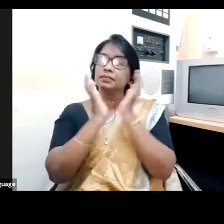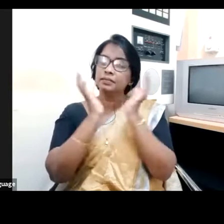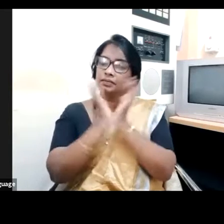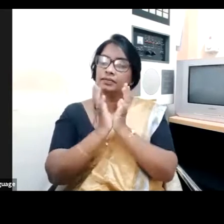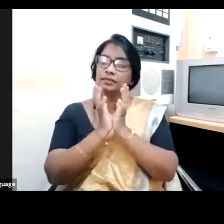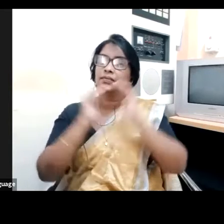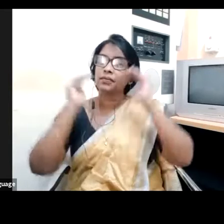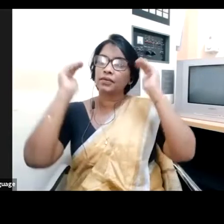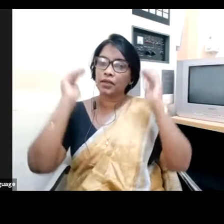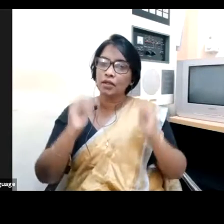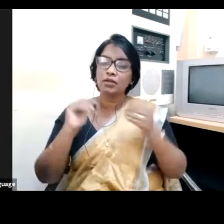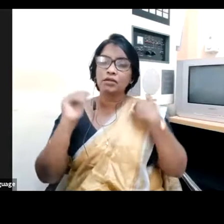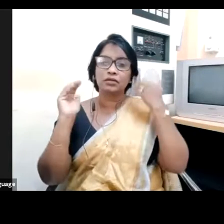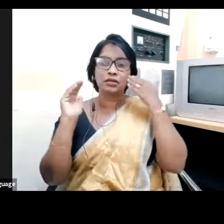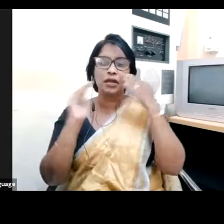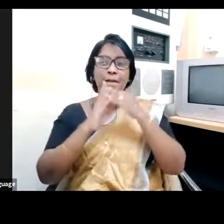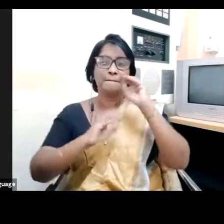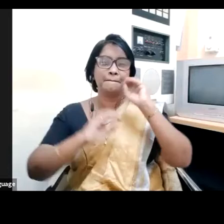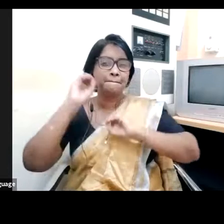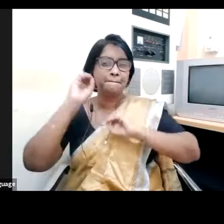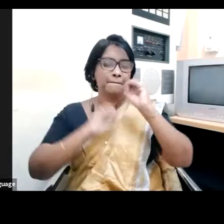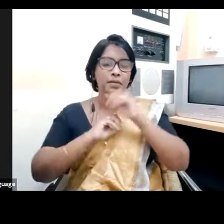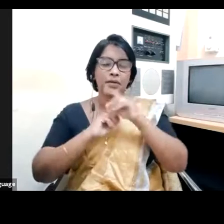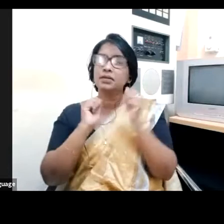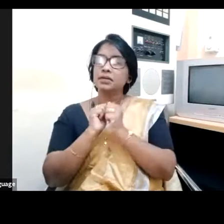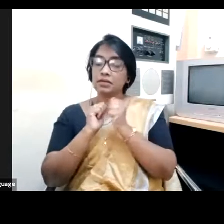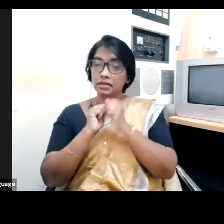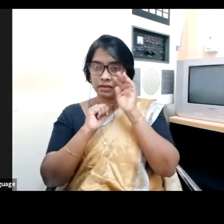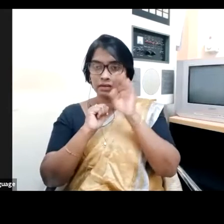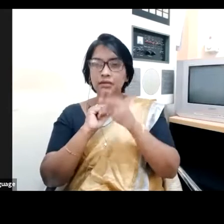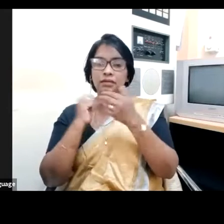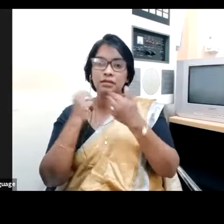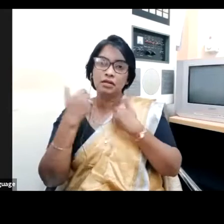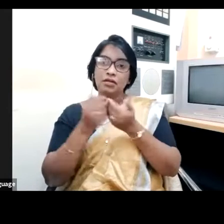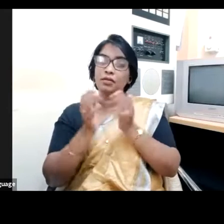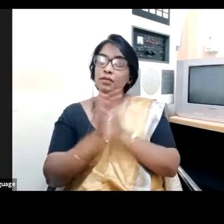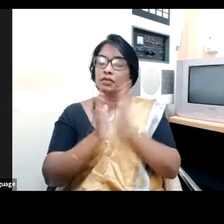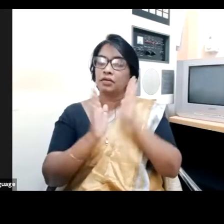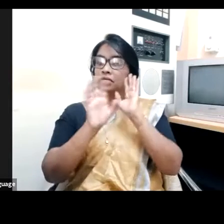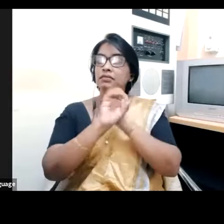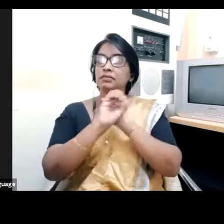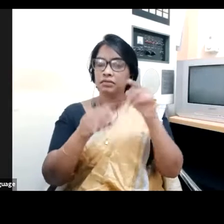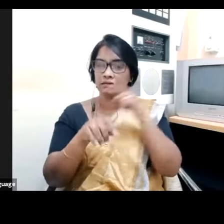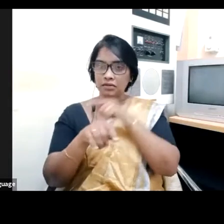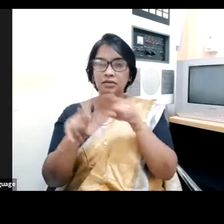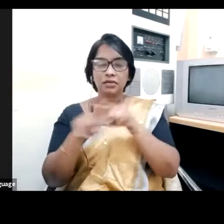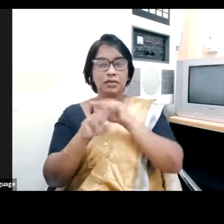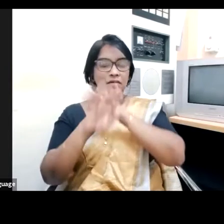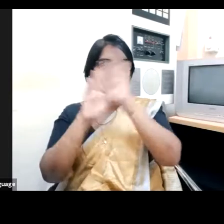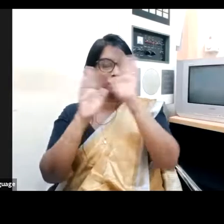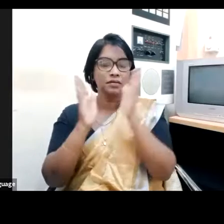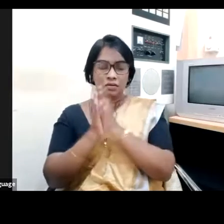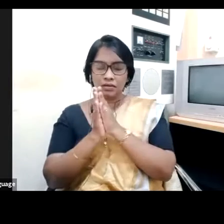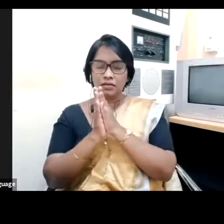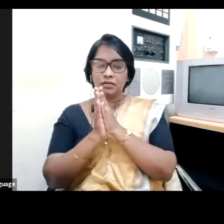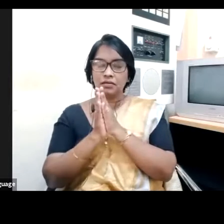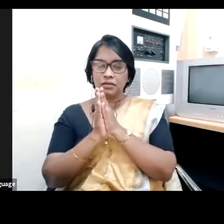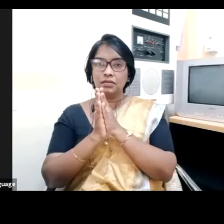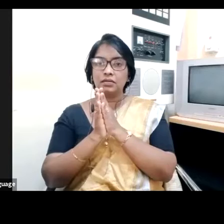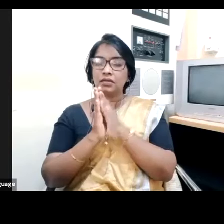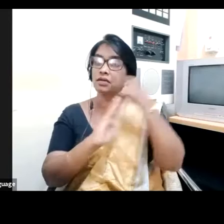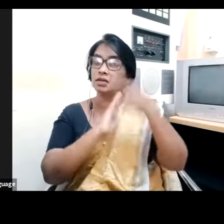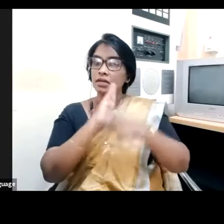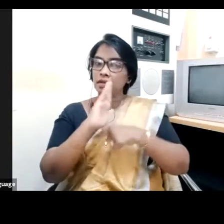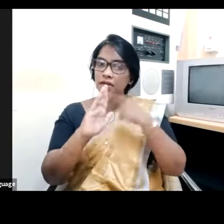this audience is that the country is pulling together to go forward with a